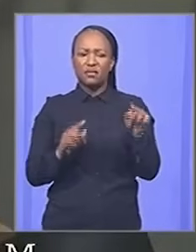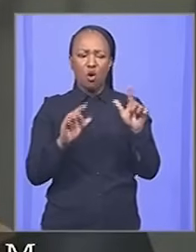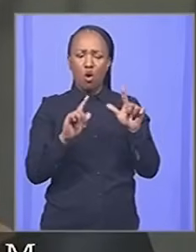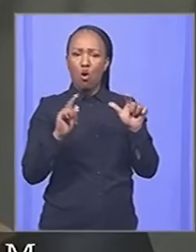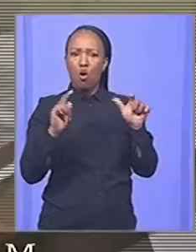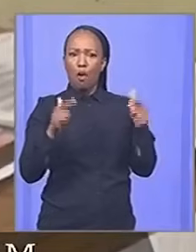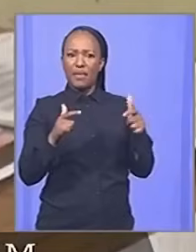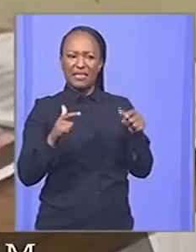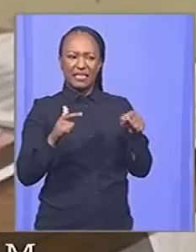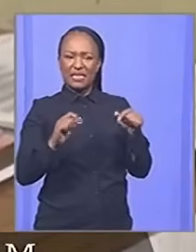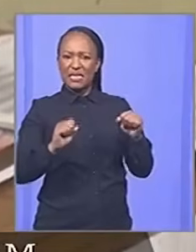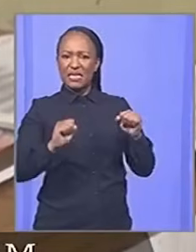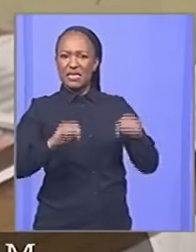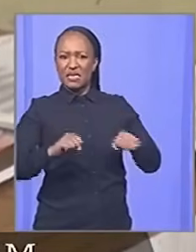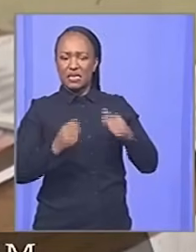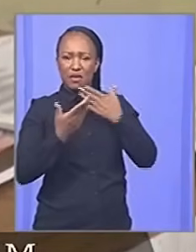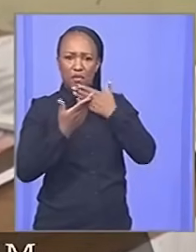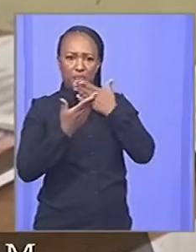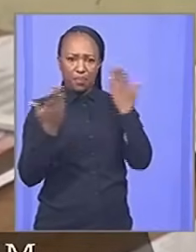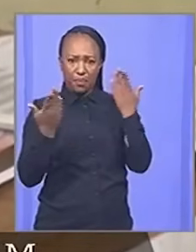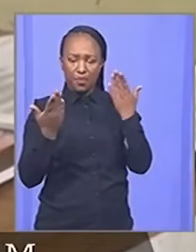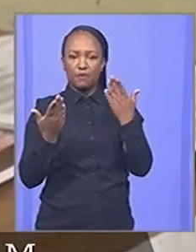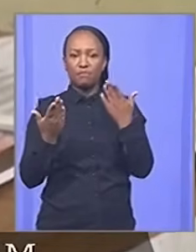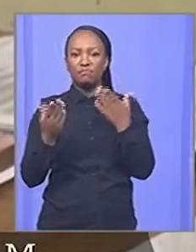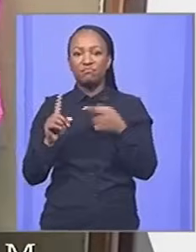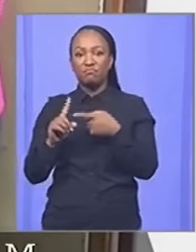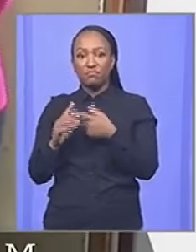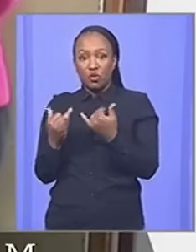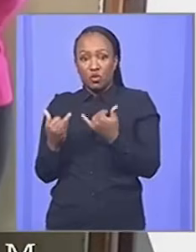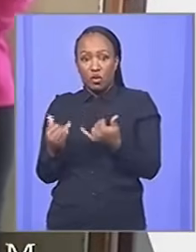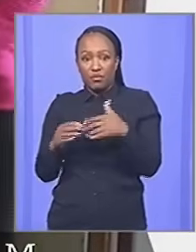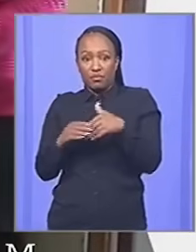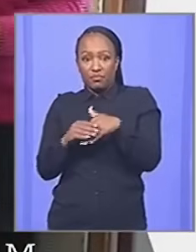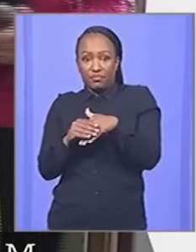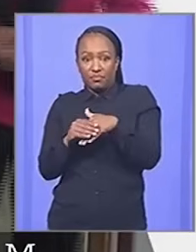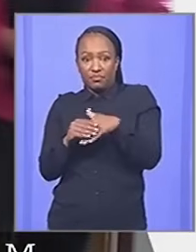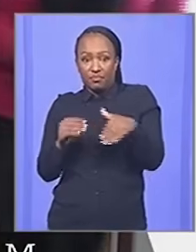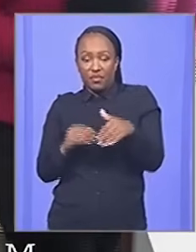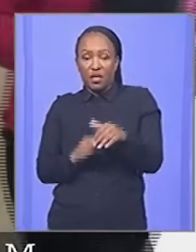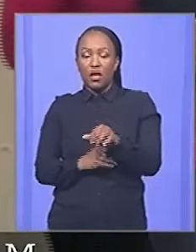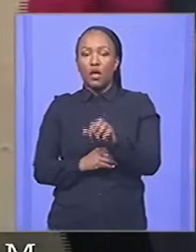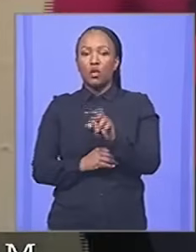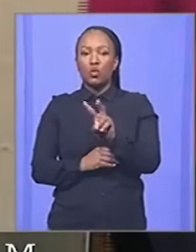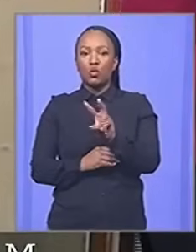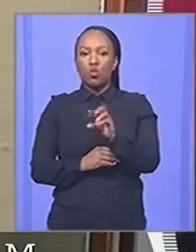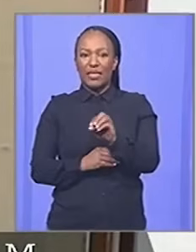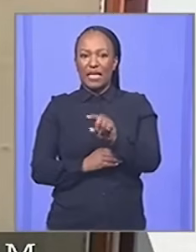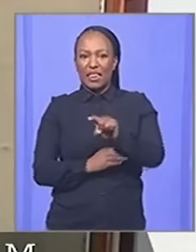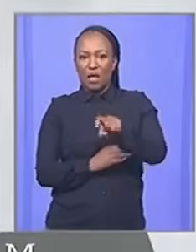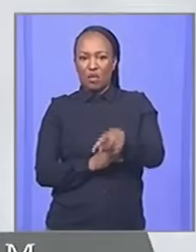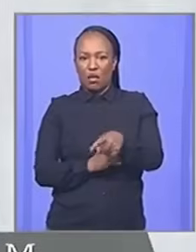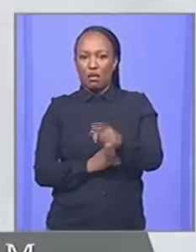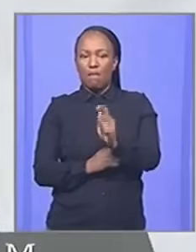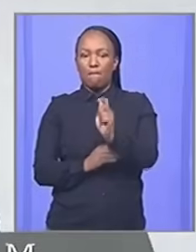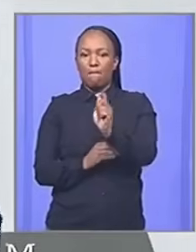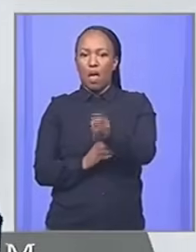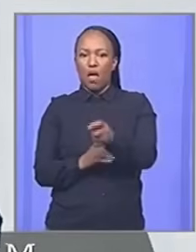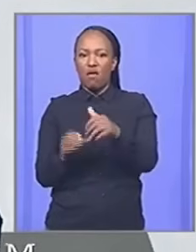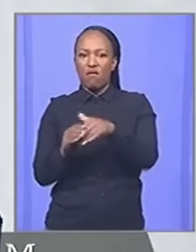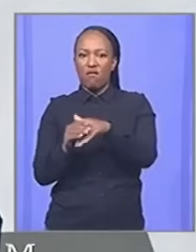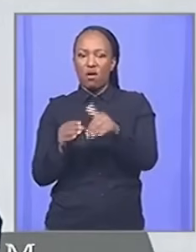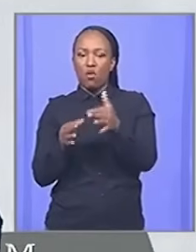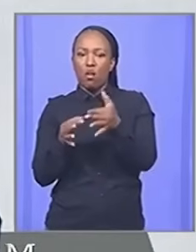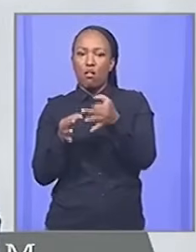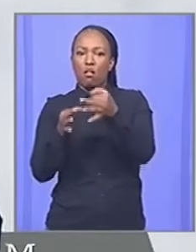komiti ya bahlokomedi ba sekhwama seo o lokolotše ka peile ya diranta tše dikete tše 20. Molato wo o šutušeditše morago go fihla ka la